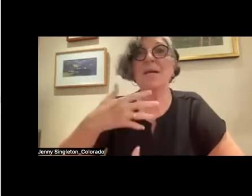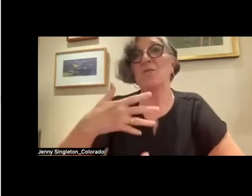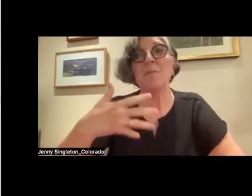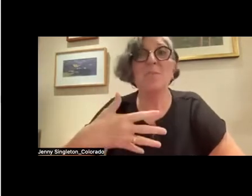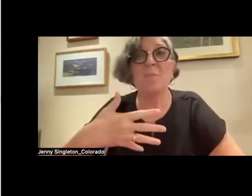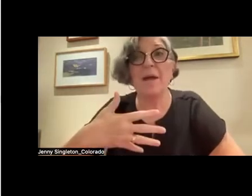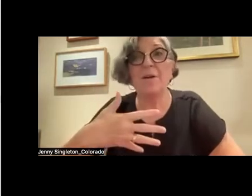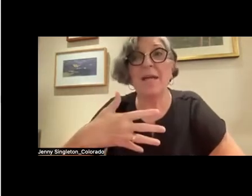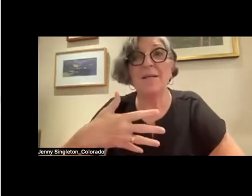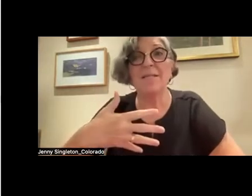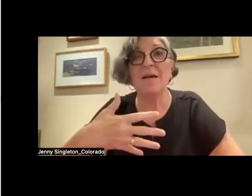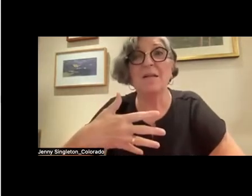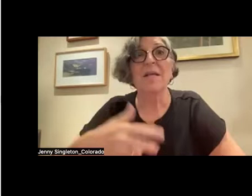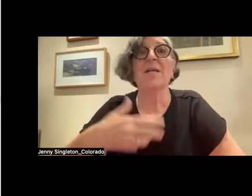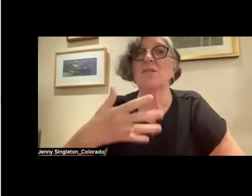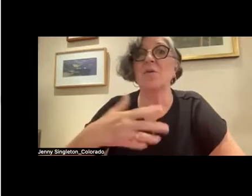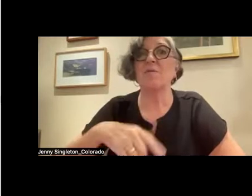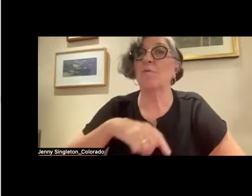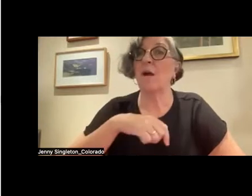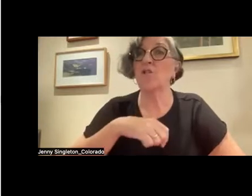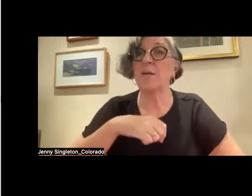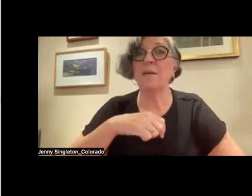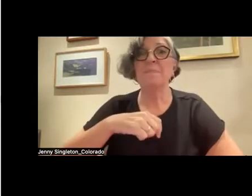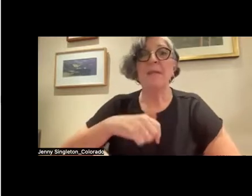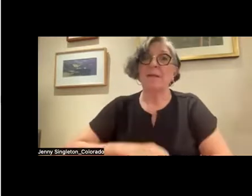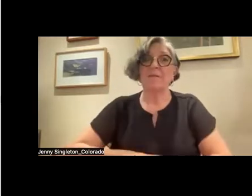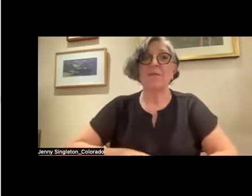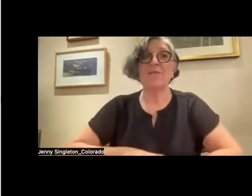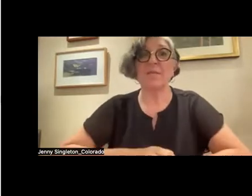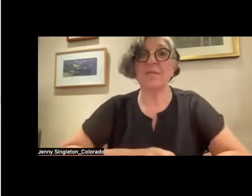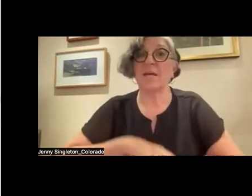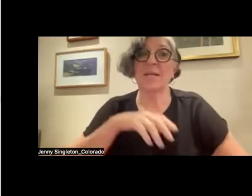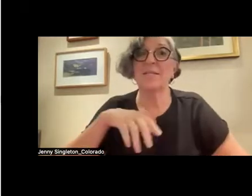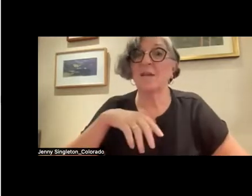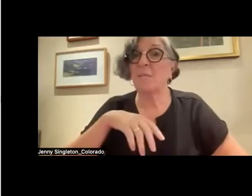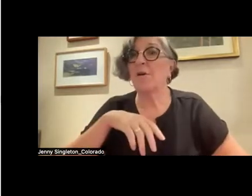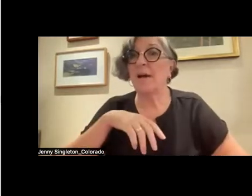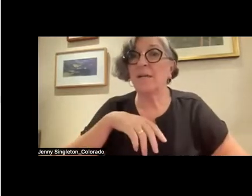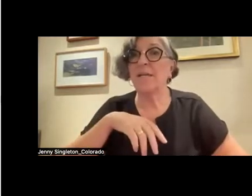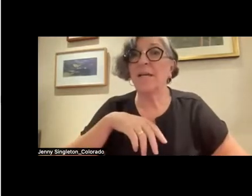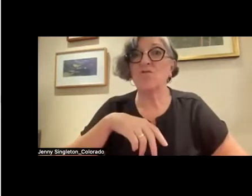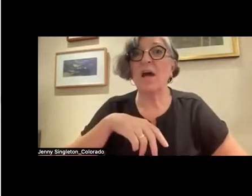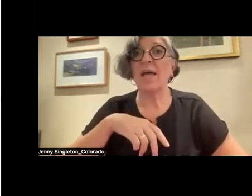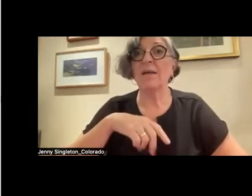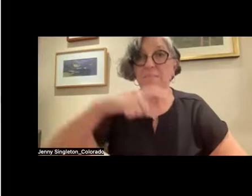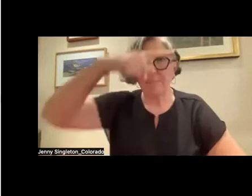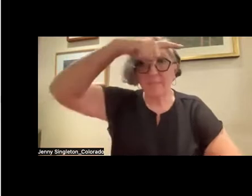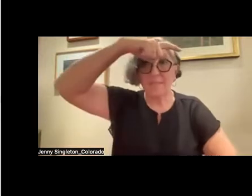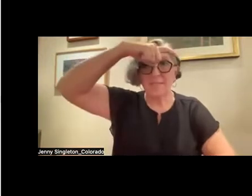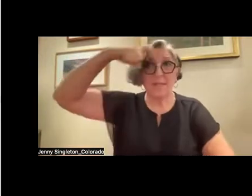Well, we can do a minimal pair in ASL. So if you watch me, these three signs, summer, ugly, and